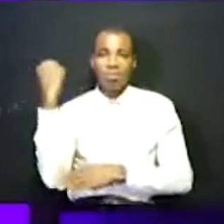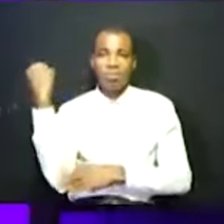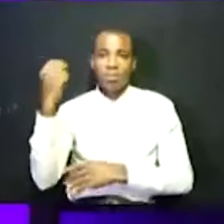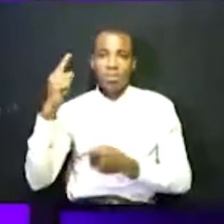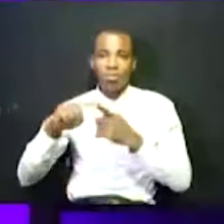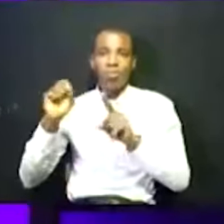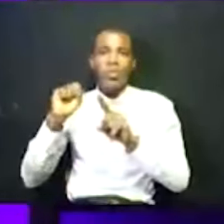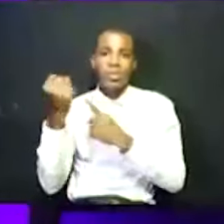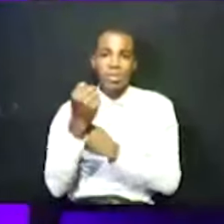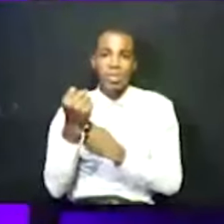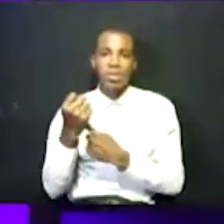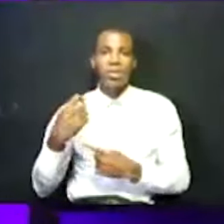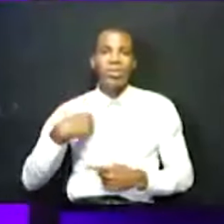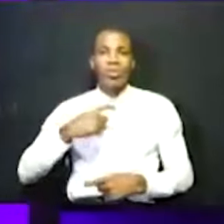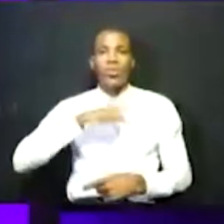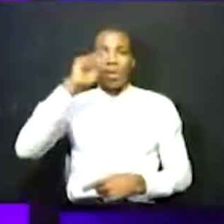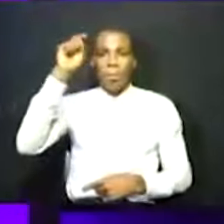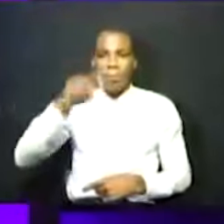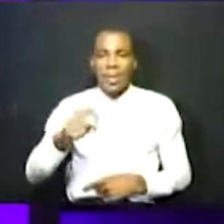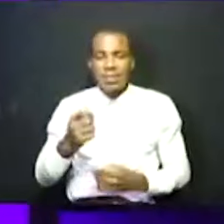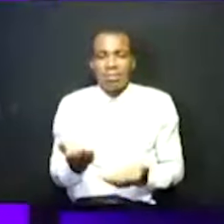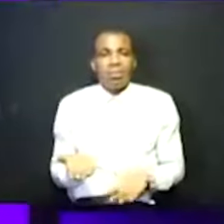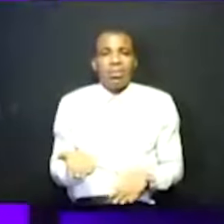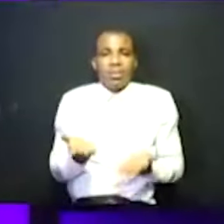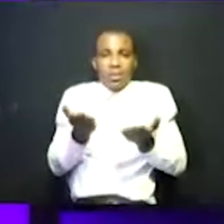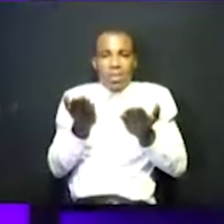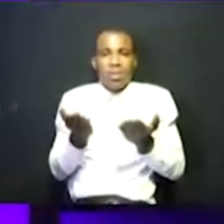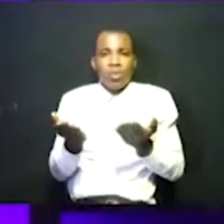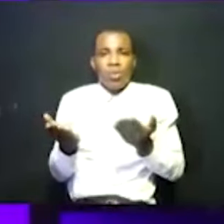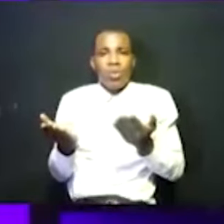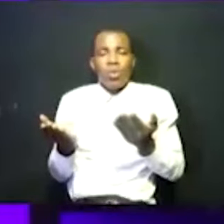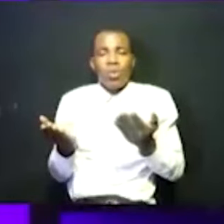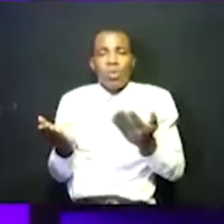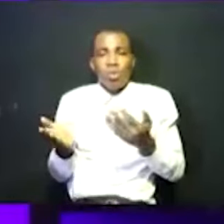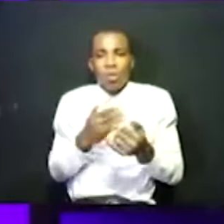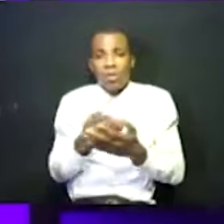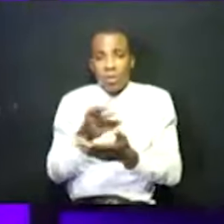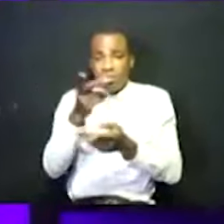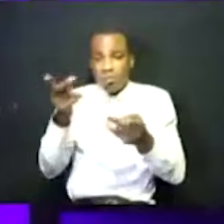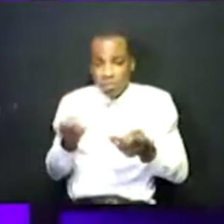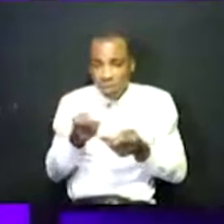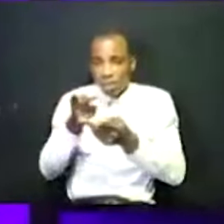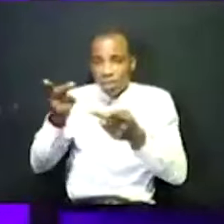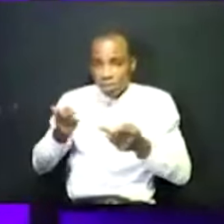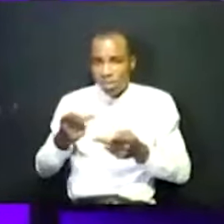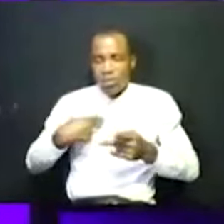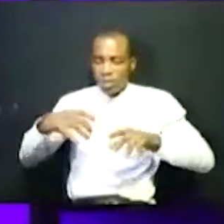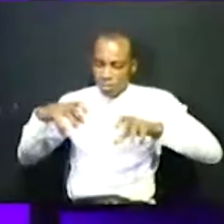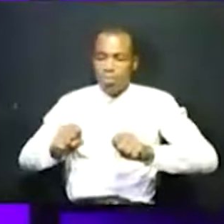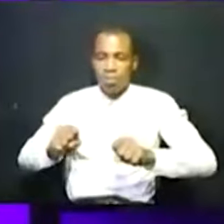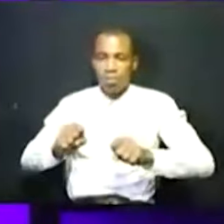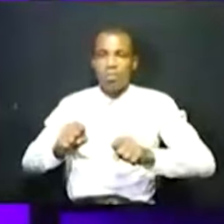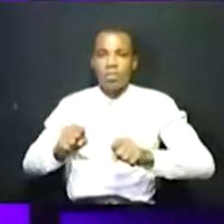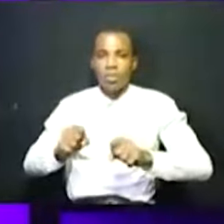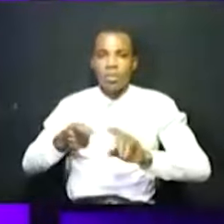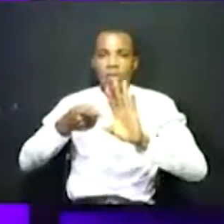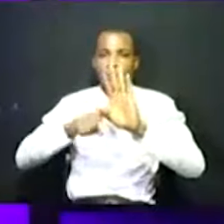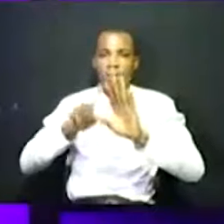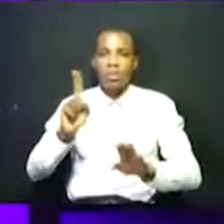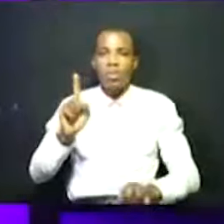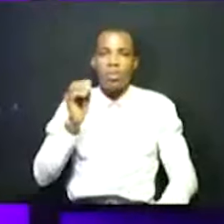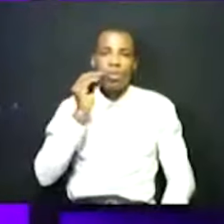Let us rise and take our spheres, beginning from home.